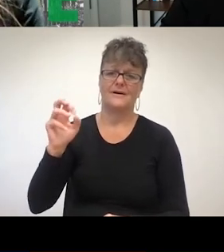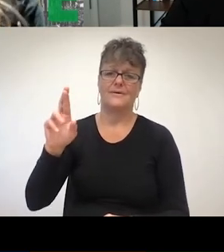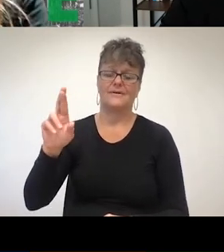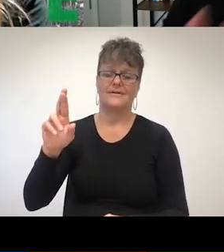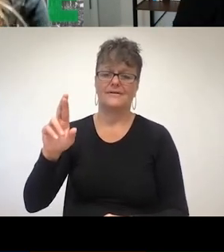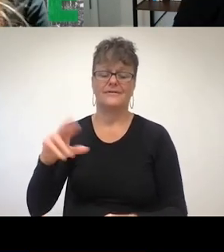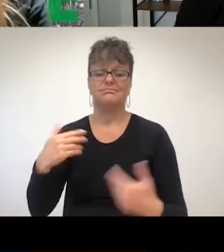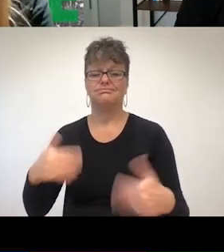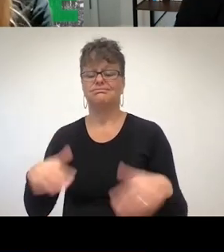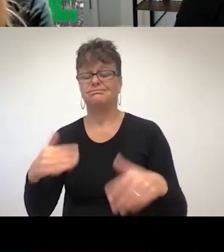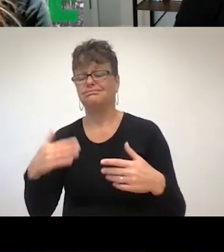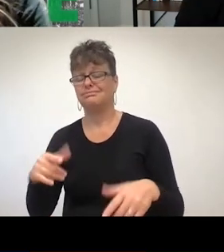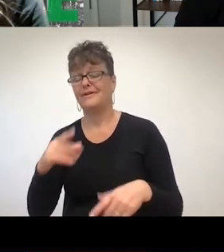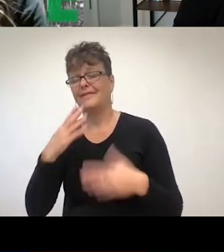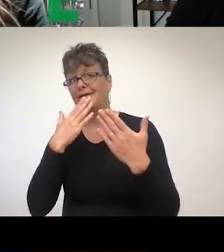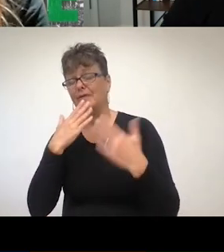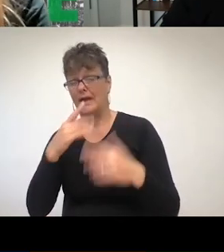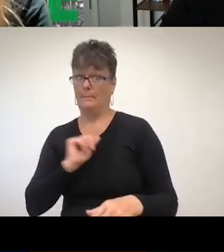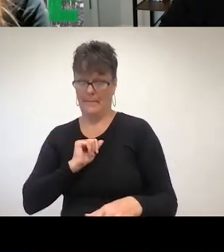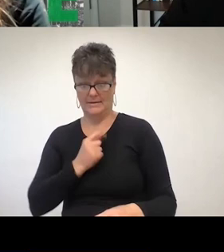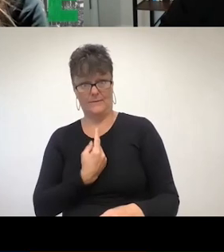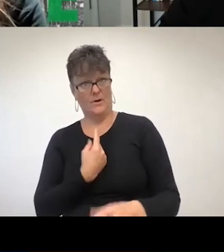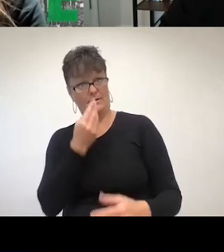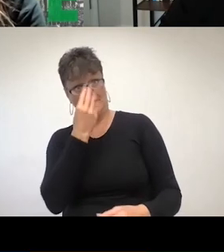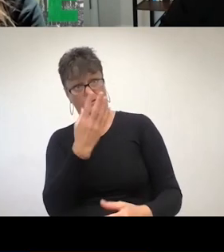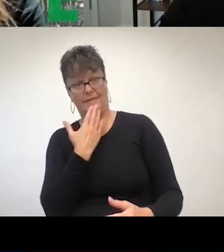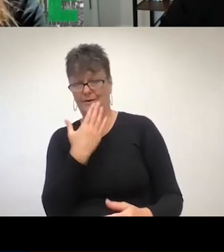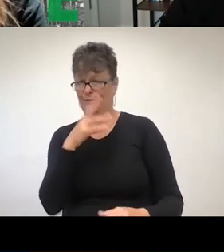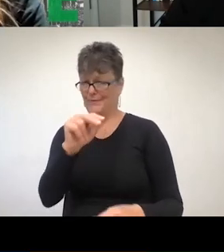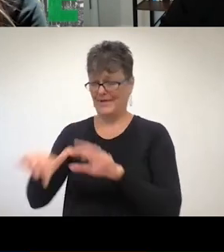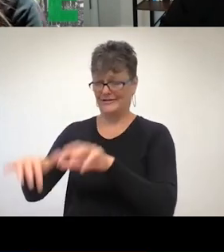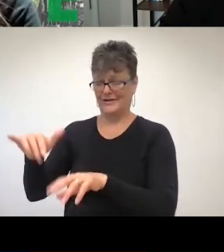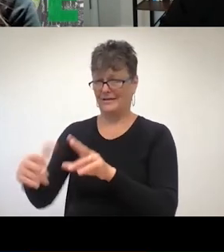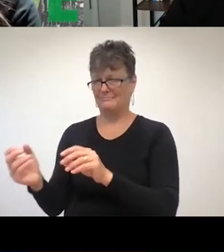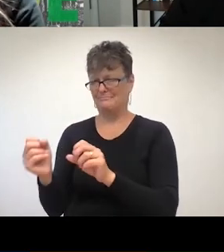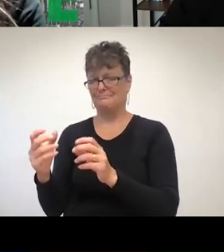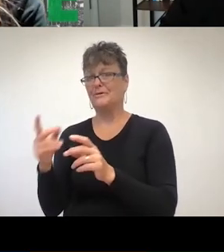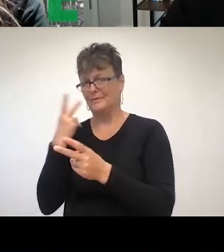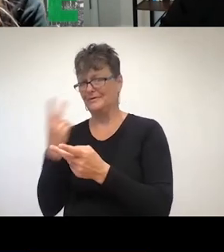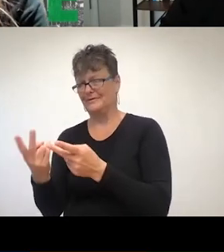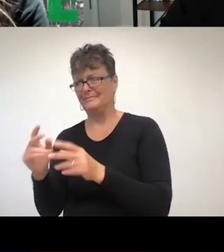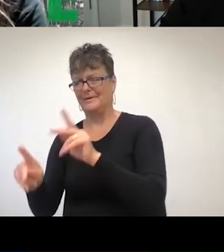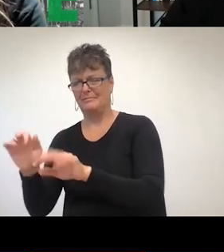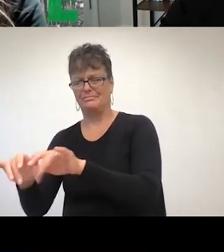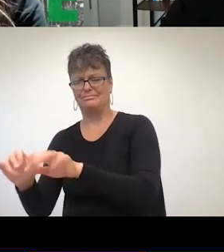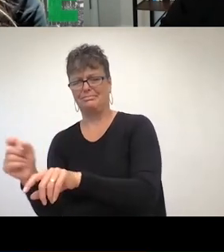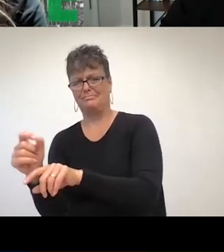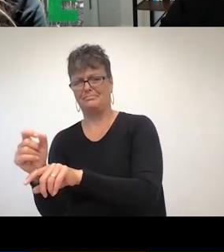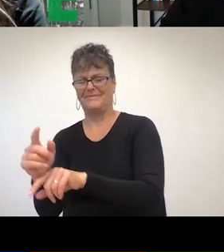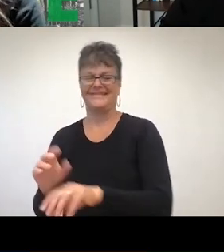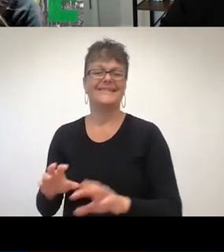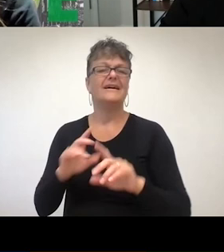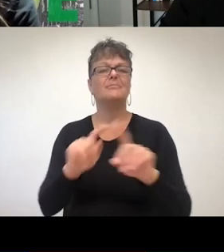more kudos coming your way in the chat as well. What I'm taking away from today's talk most of all is the idea of modeling and the power